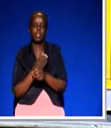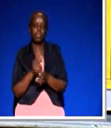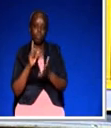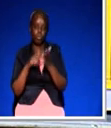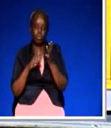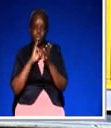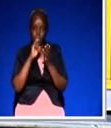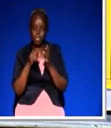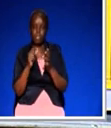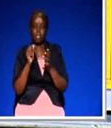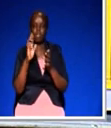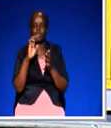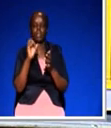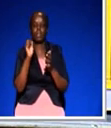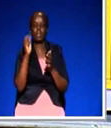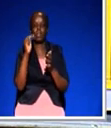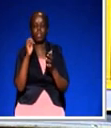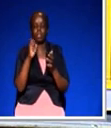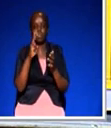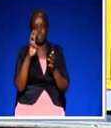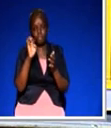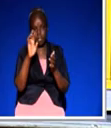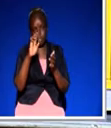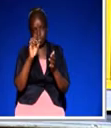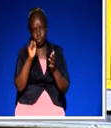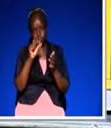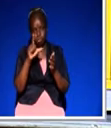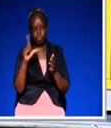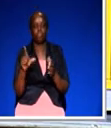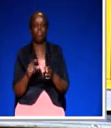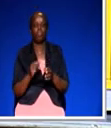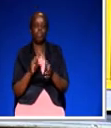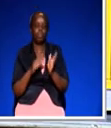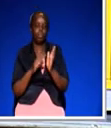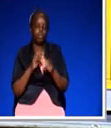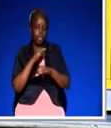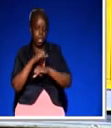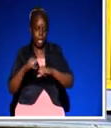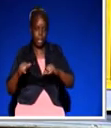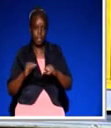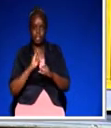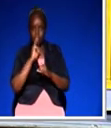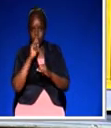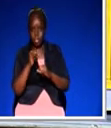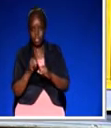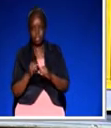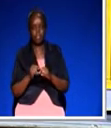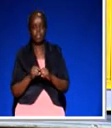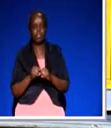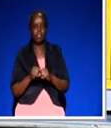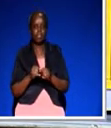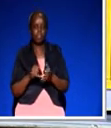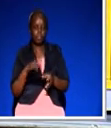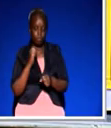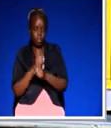what a transversal line is and how it looks like. And we're going to do this